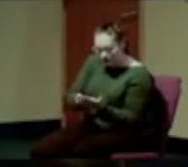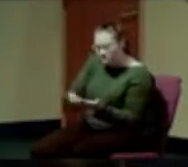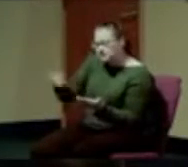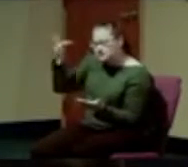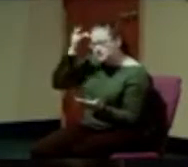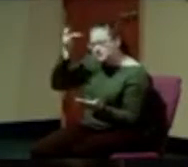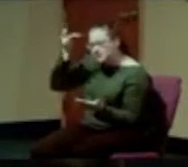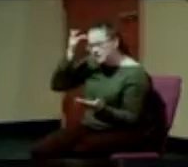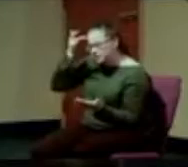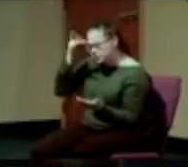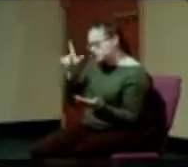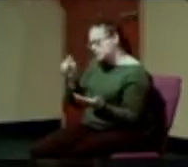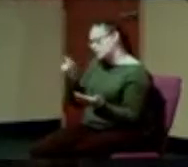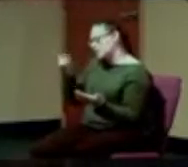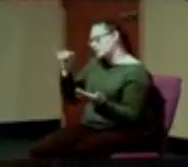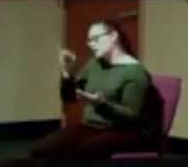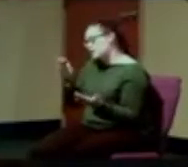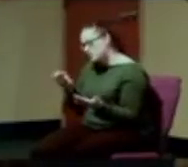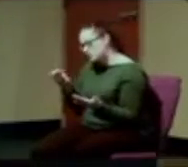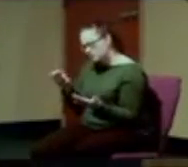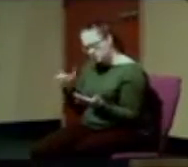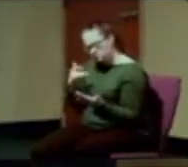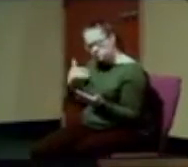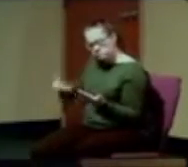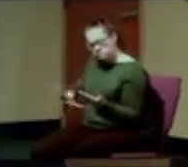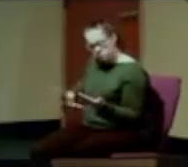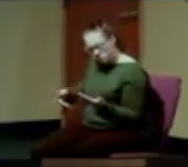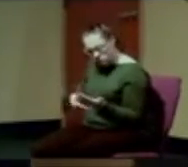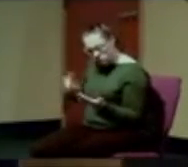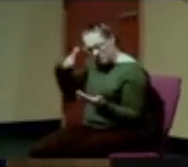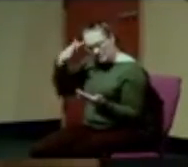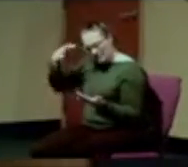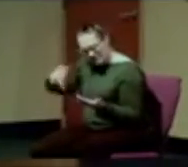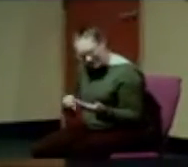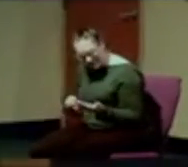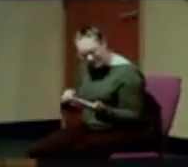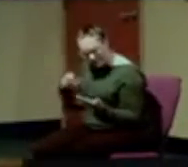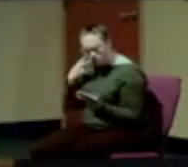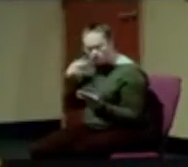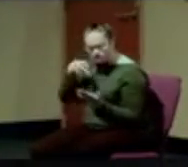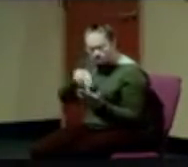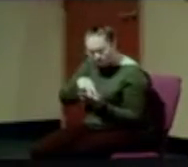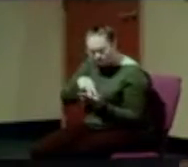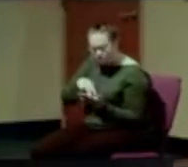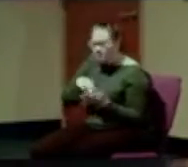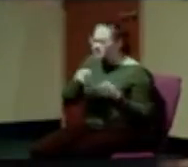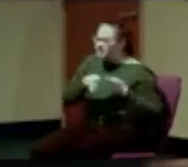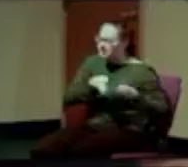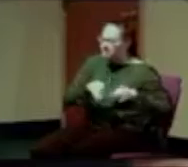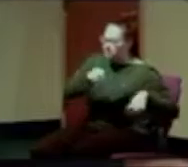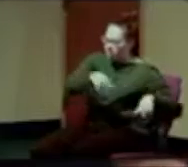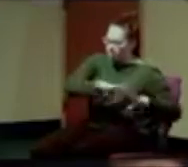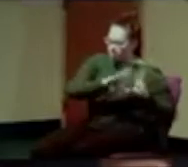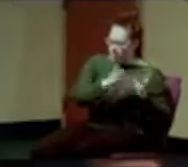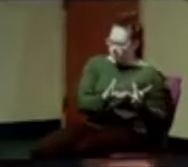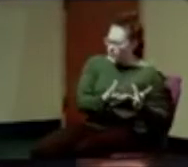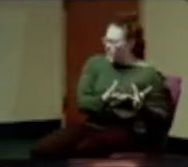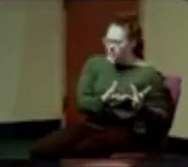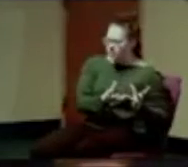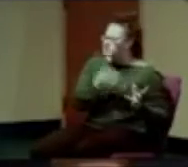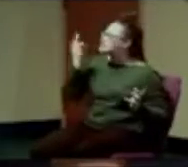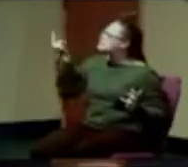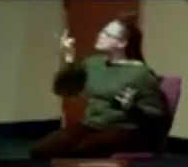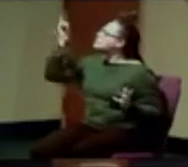decision that you could not explain this world aside from the fact that somebody was in charge and put